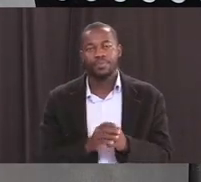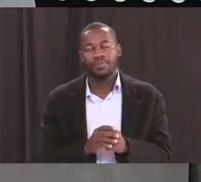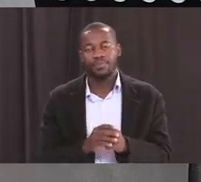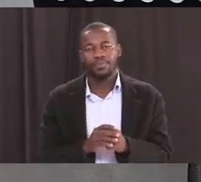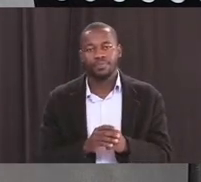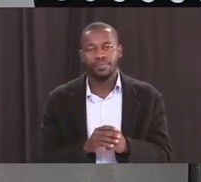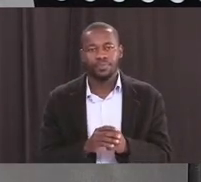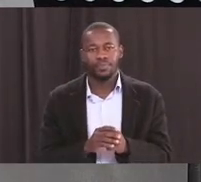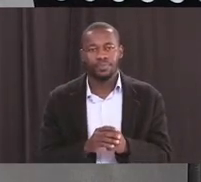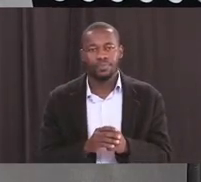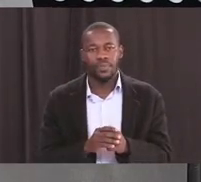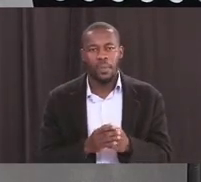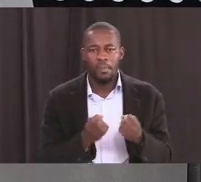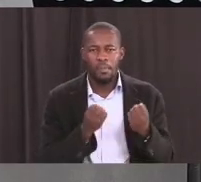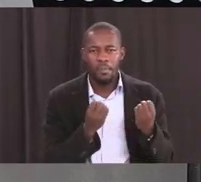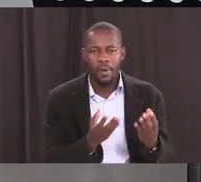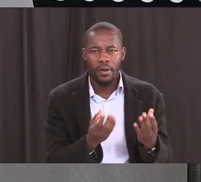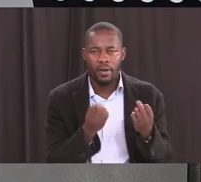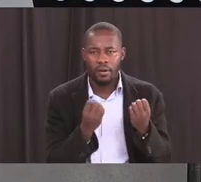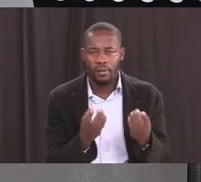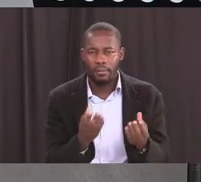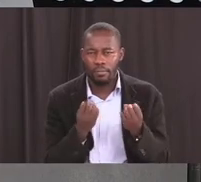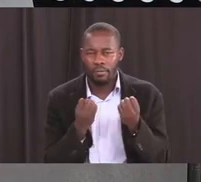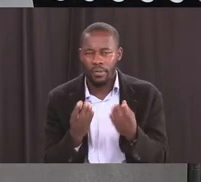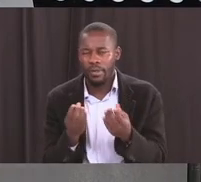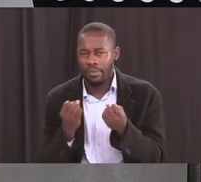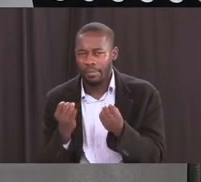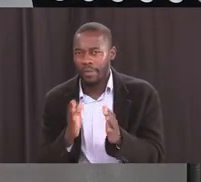Whenever my plans fail,